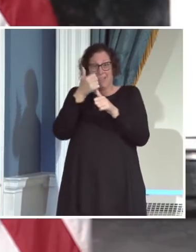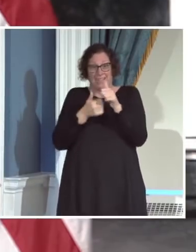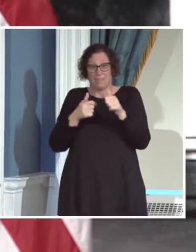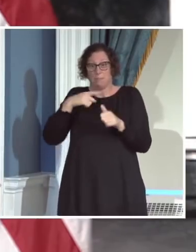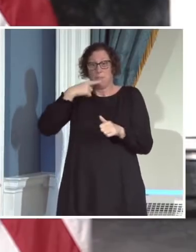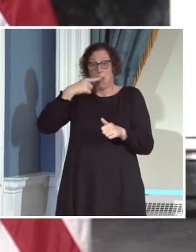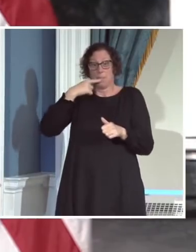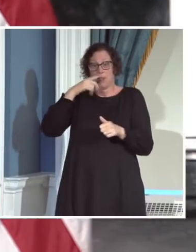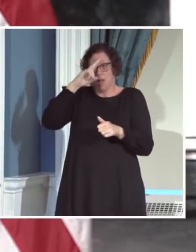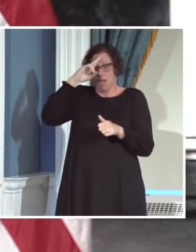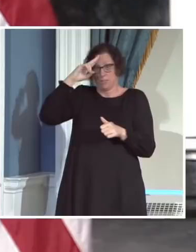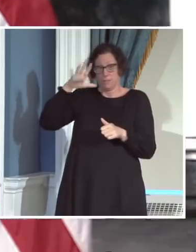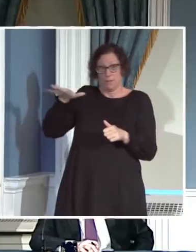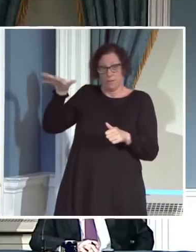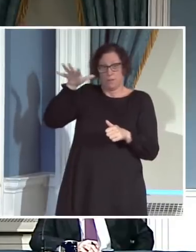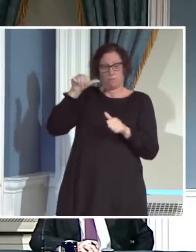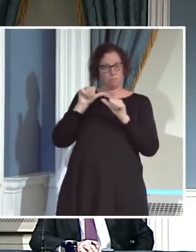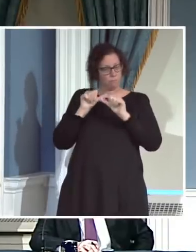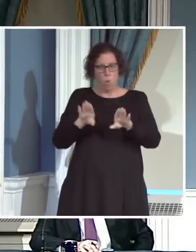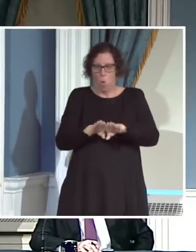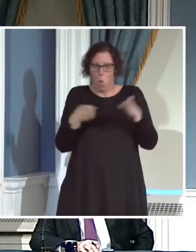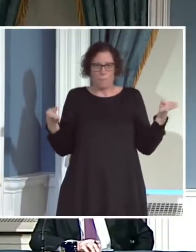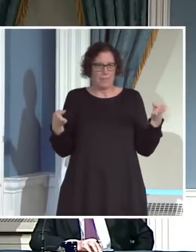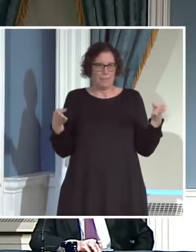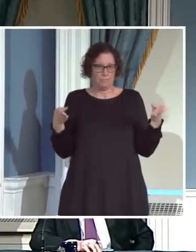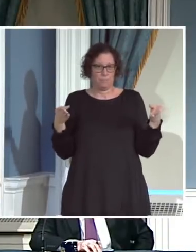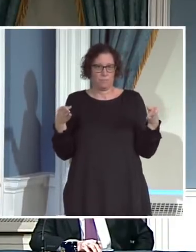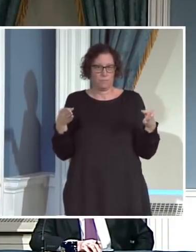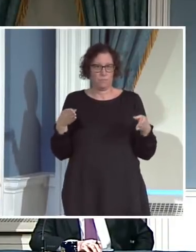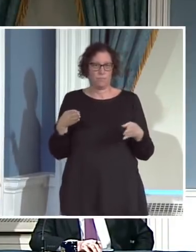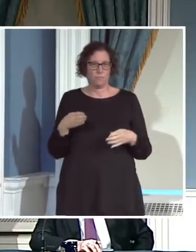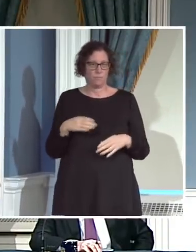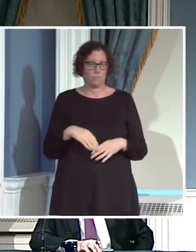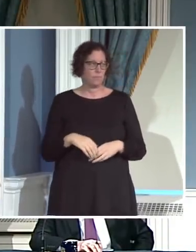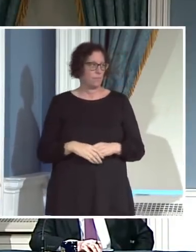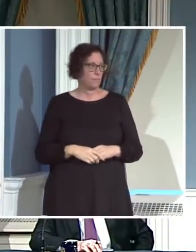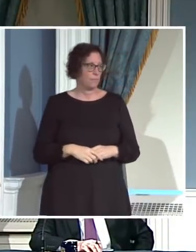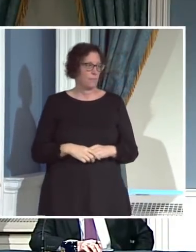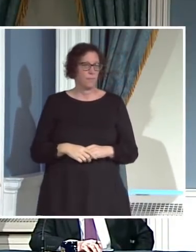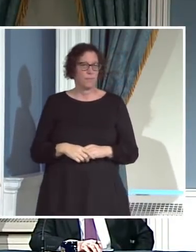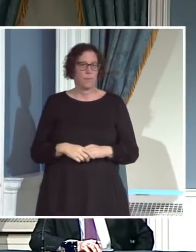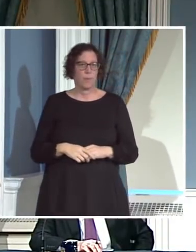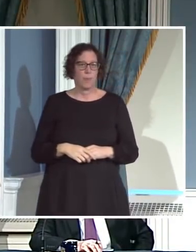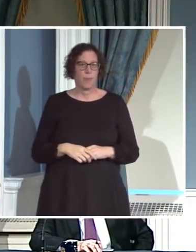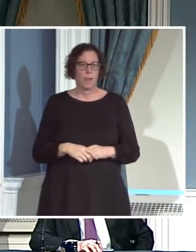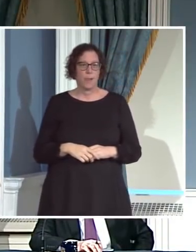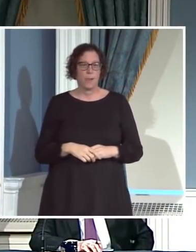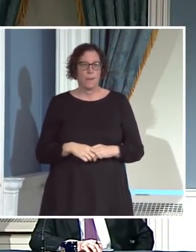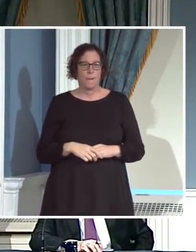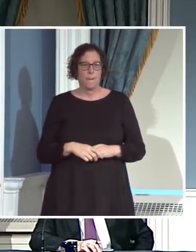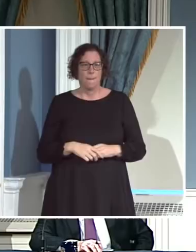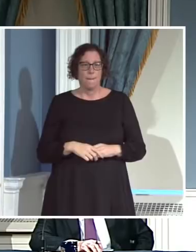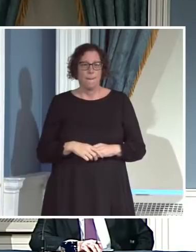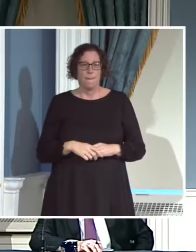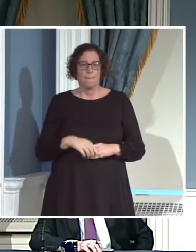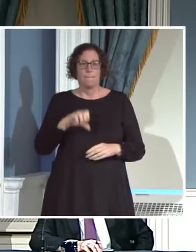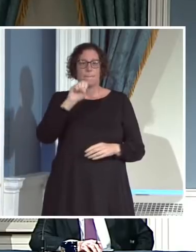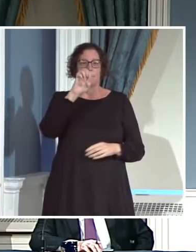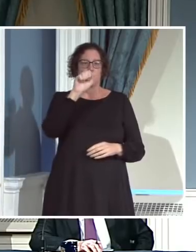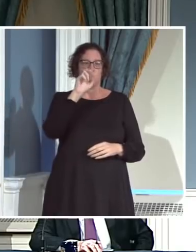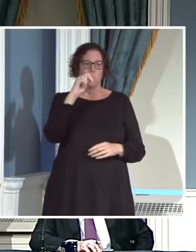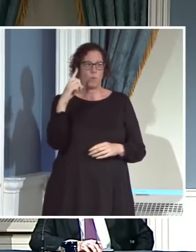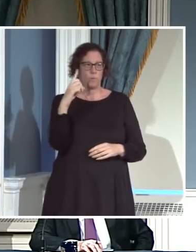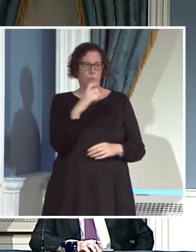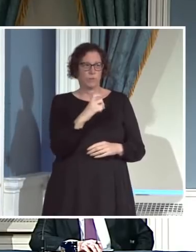need them more than ever. Shant from the Daily News is up next. Shant. Yeah, thank you, Mayor. I understand